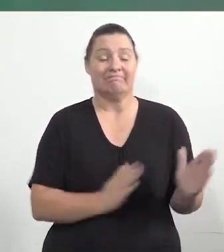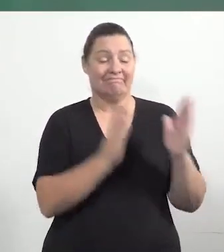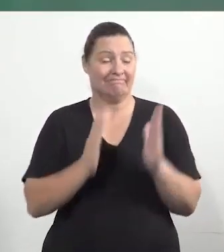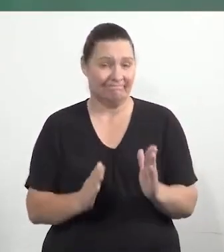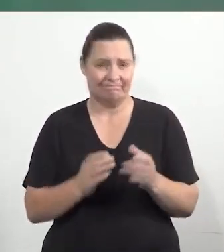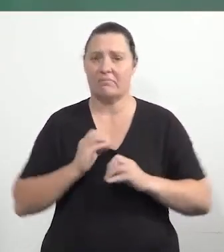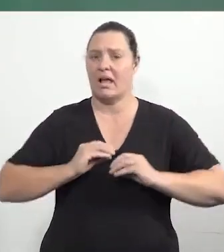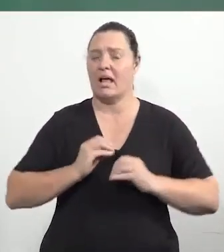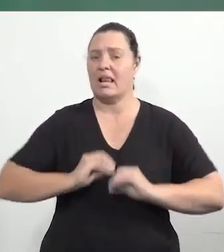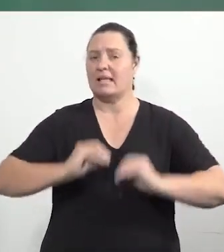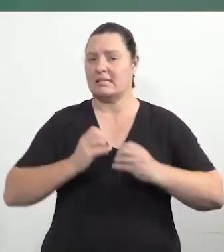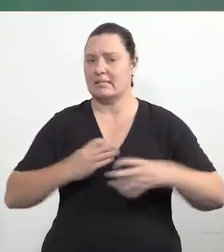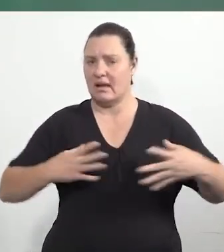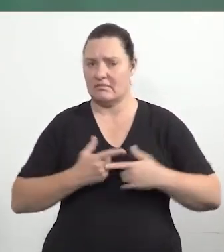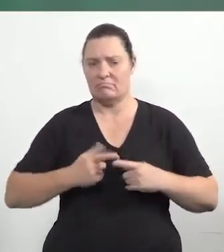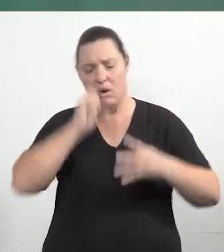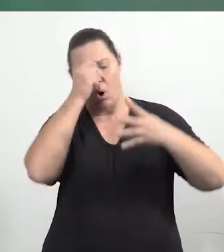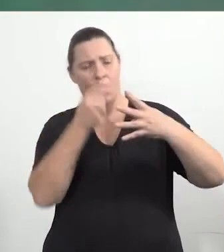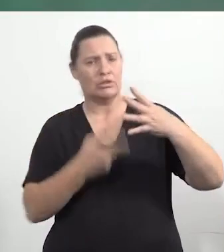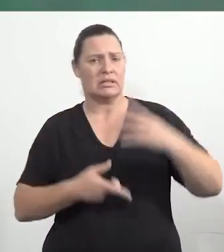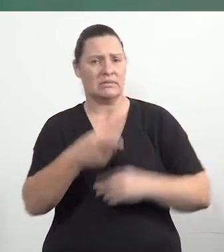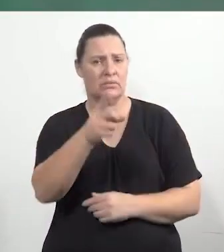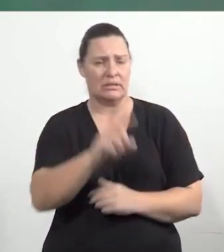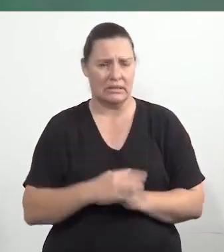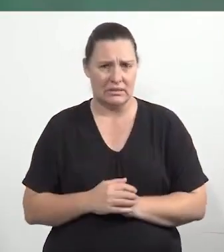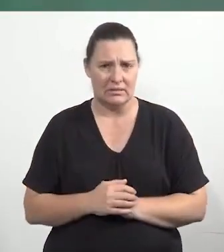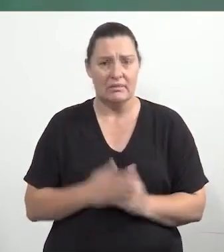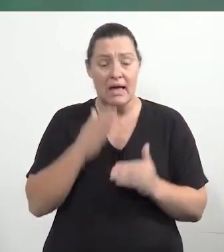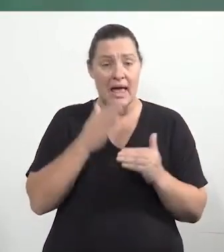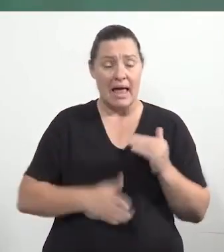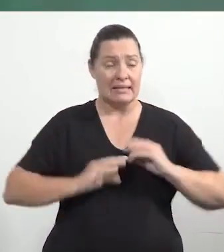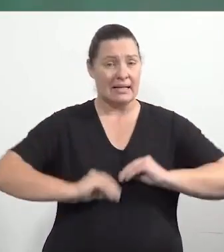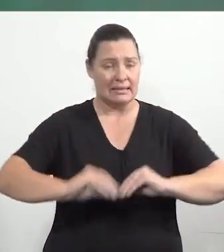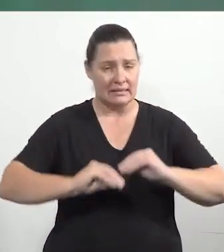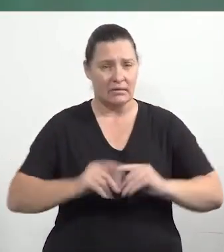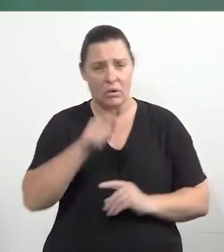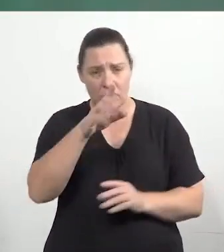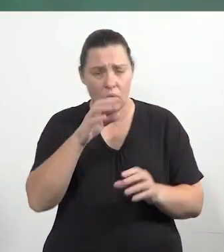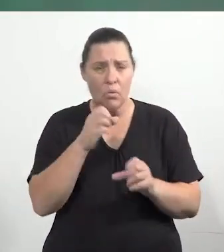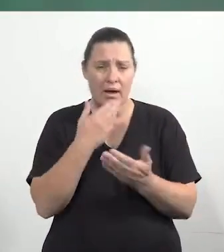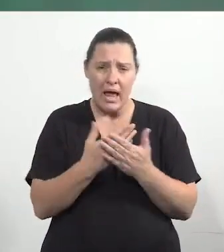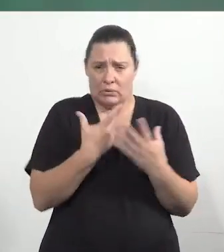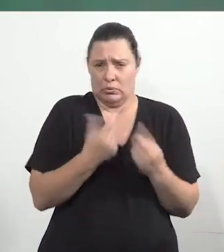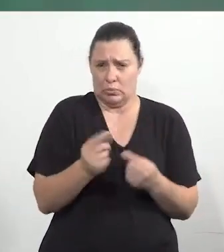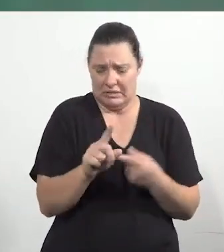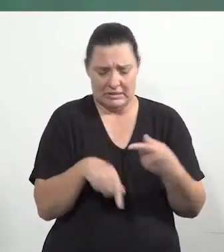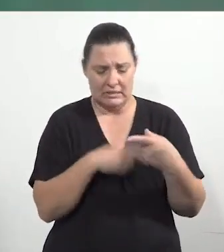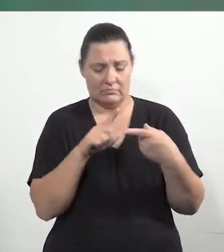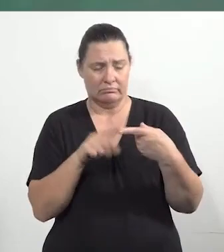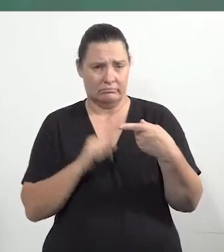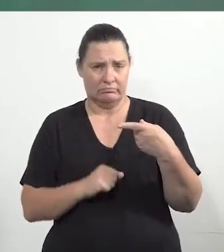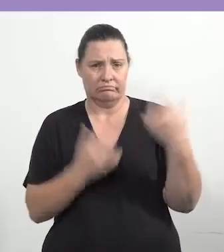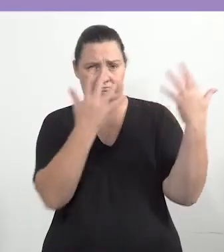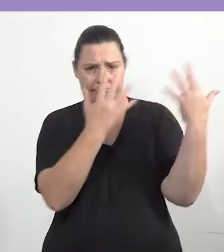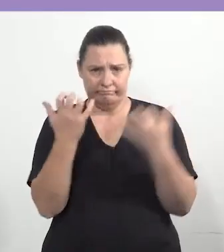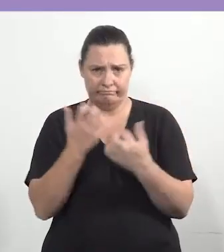lesson. Our lesson objectives for this lesson is that by the end of this lesson, you must be able to